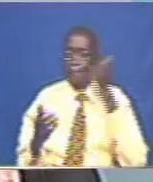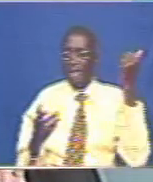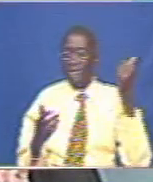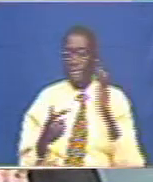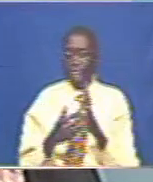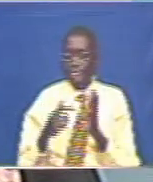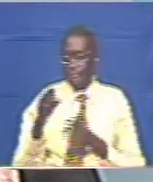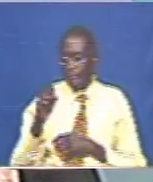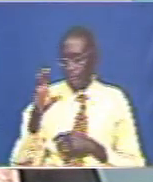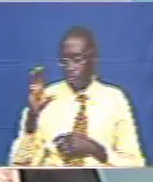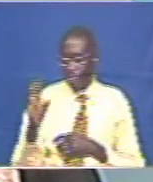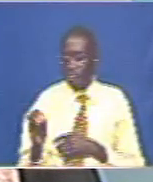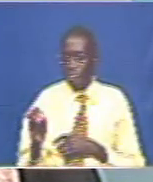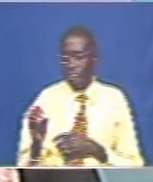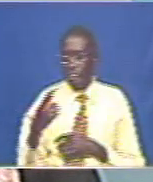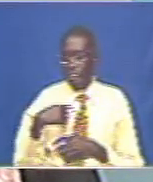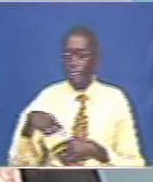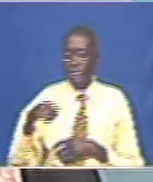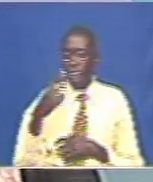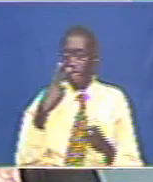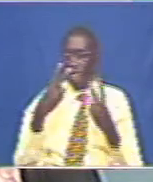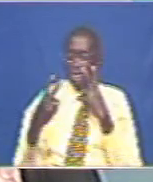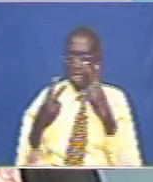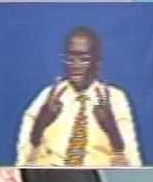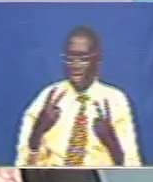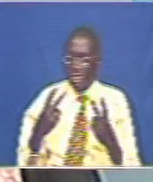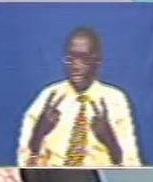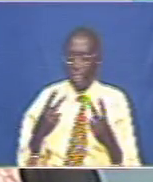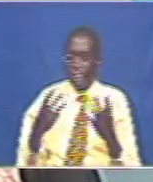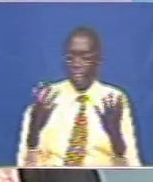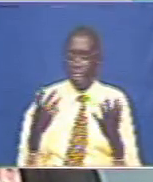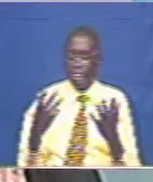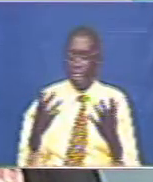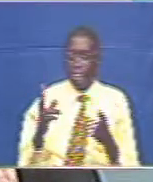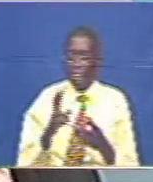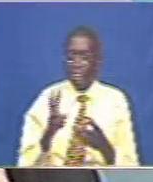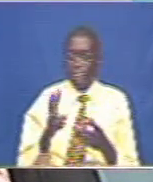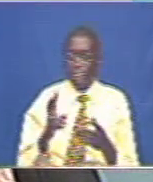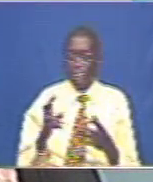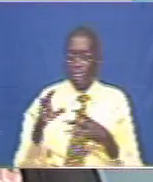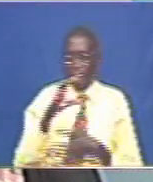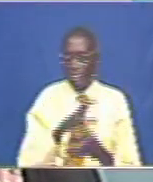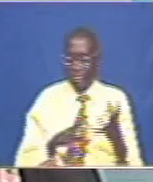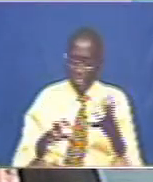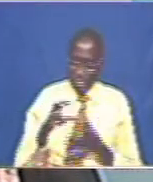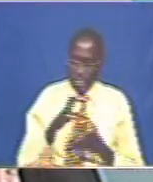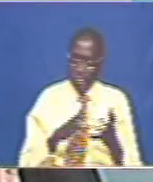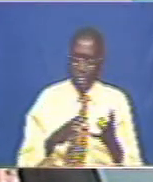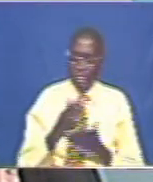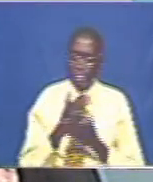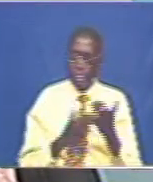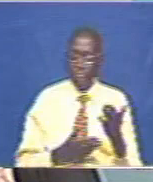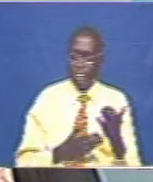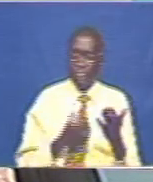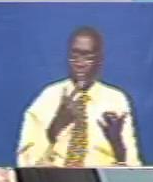SACCO business model is what we'd want to see. And therefore, the issue of even having confusion of some of us wanting